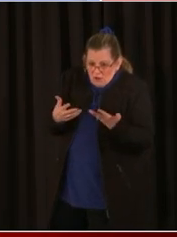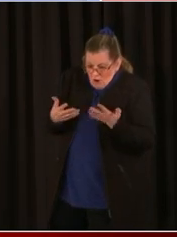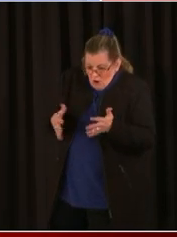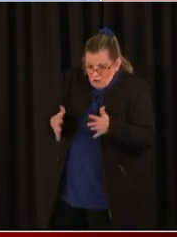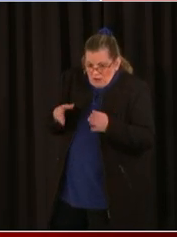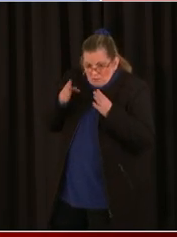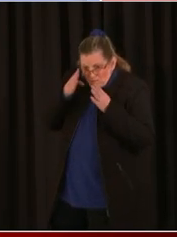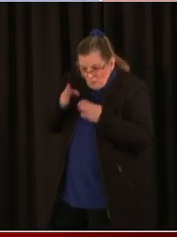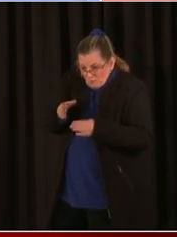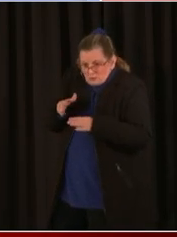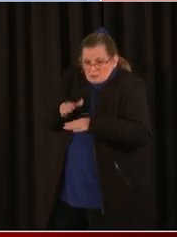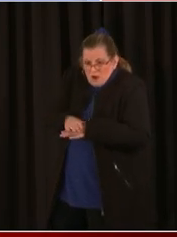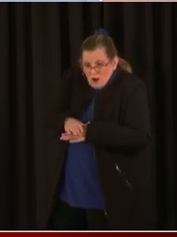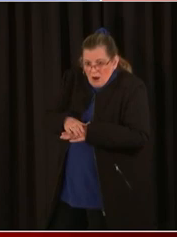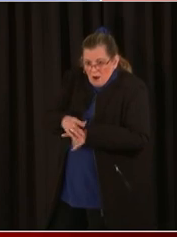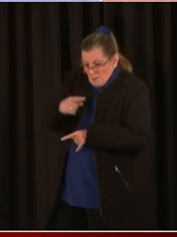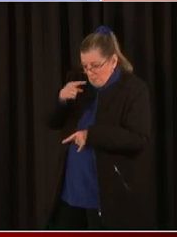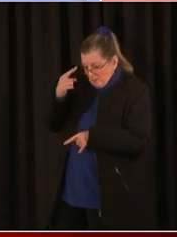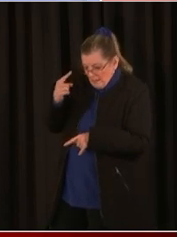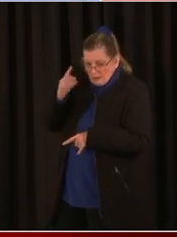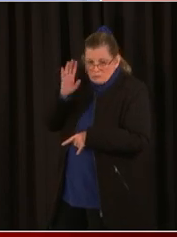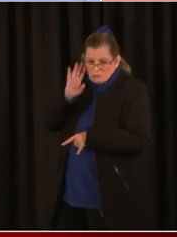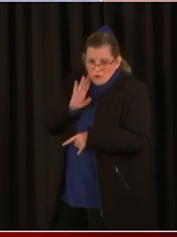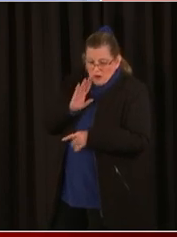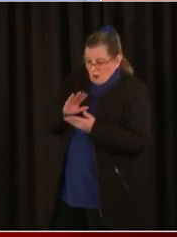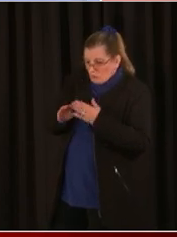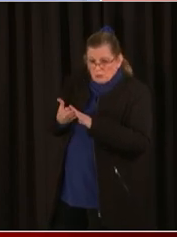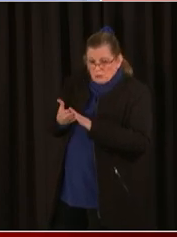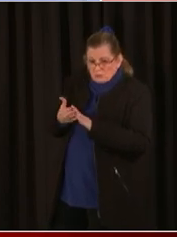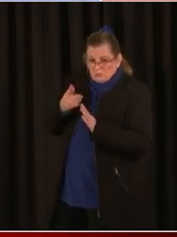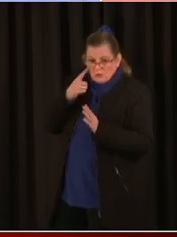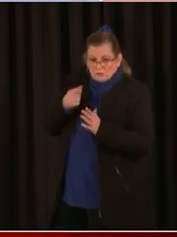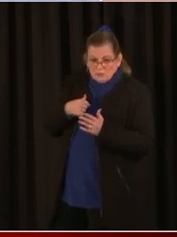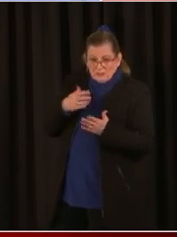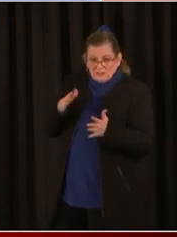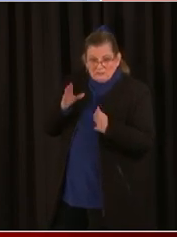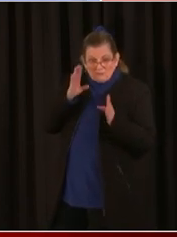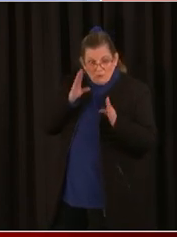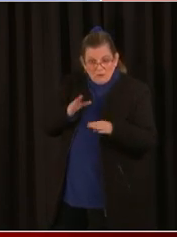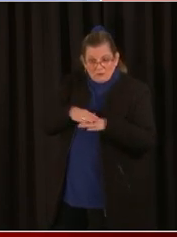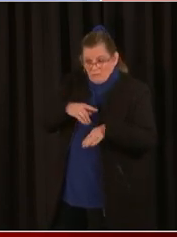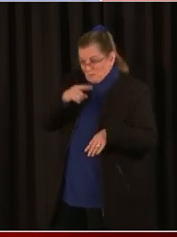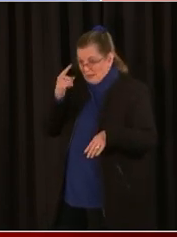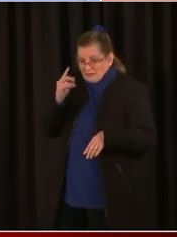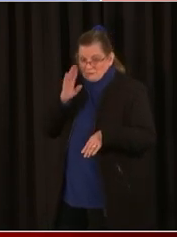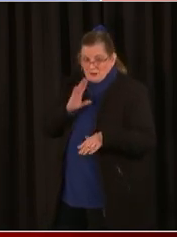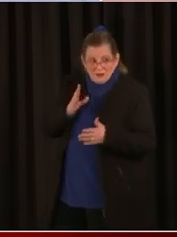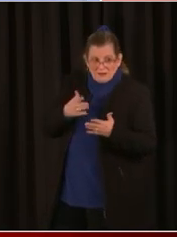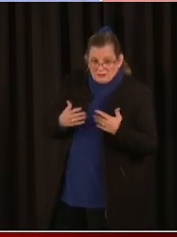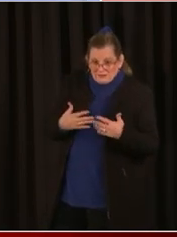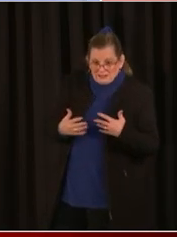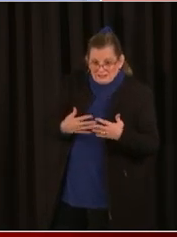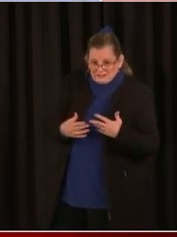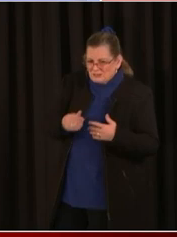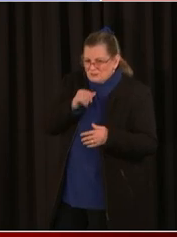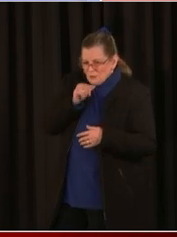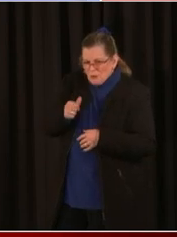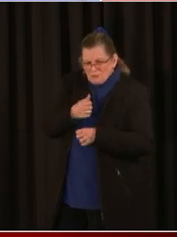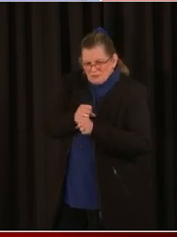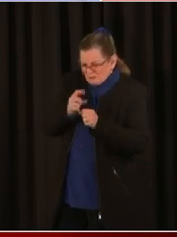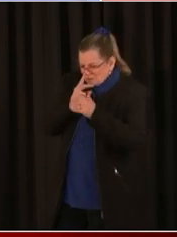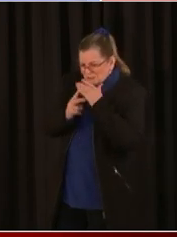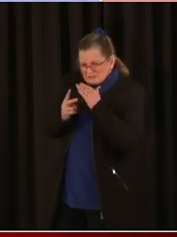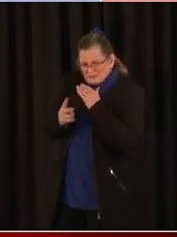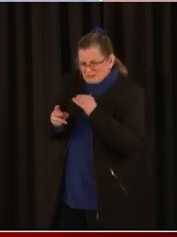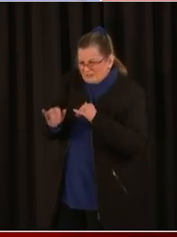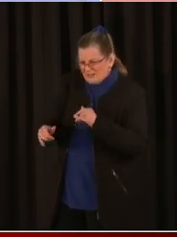already focused on Black and brown communities because we know we need to focus on Black and brown communities. But I will make no inference from